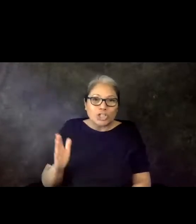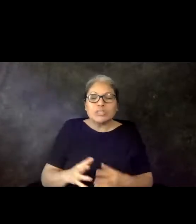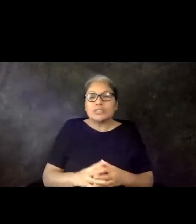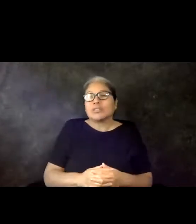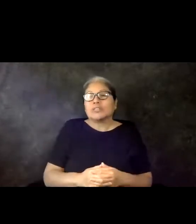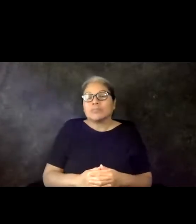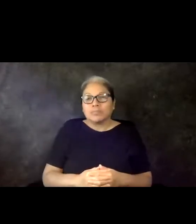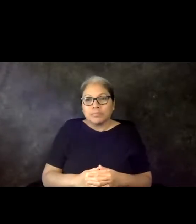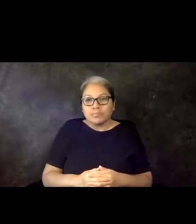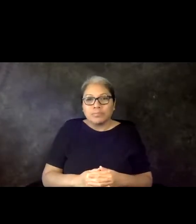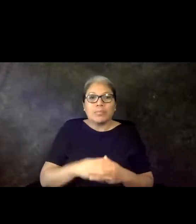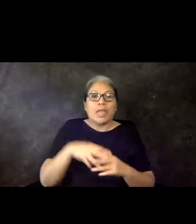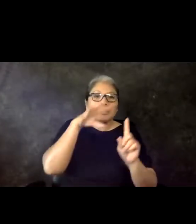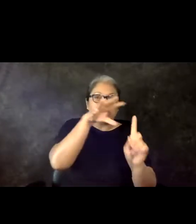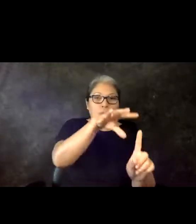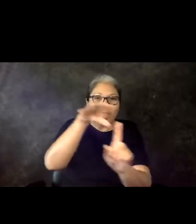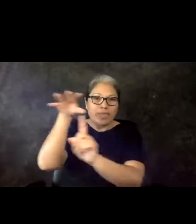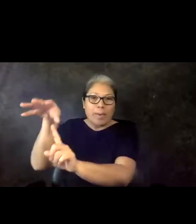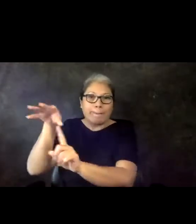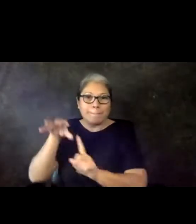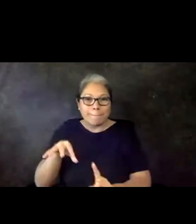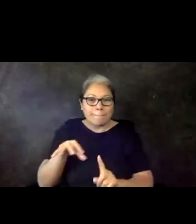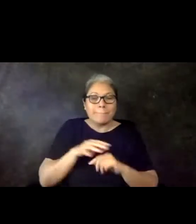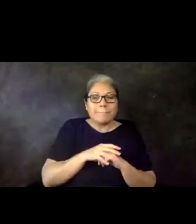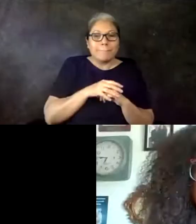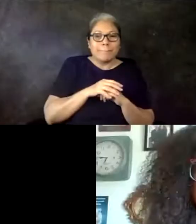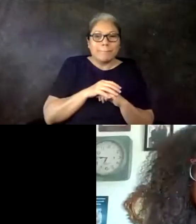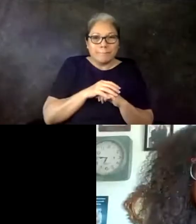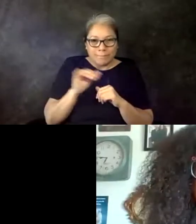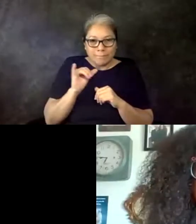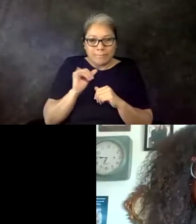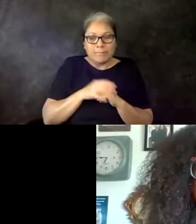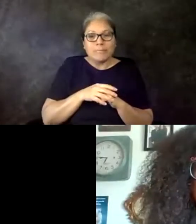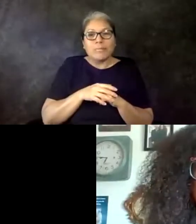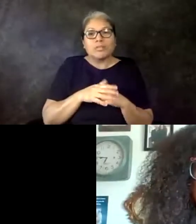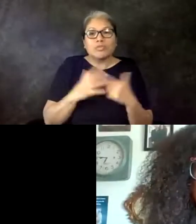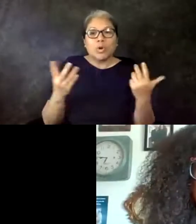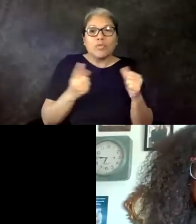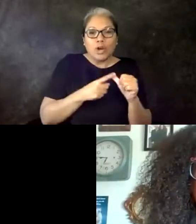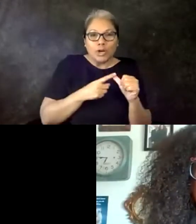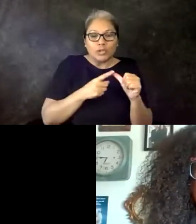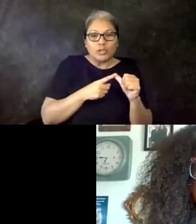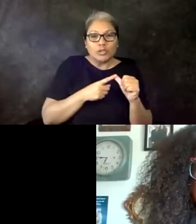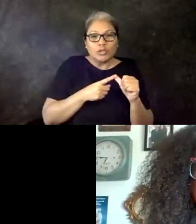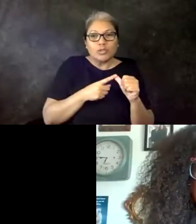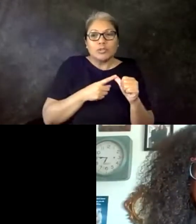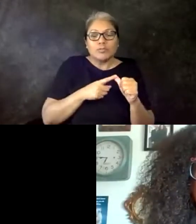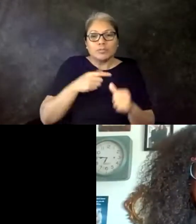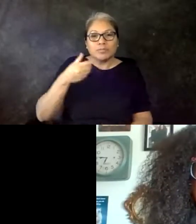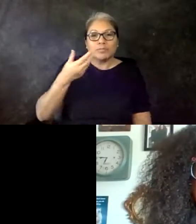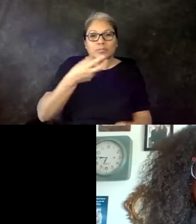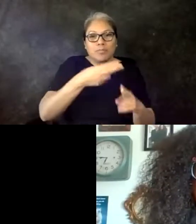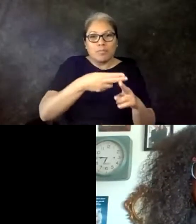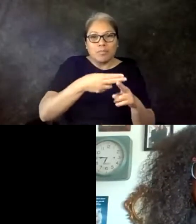I'm going to spotlight them as they come up. So first we're going to hear from,